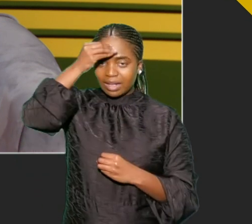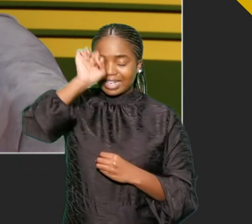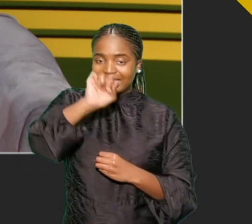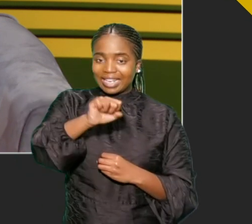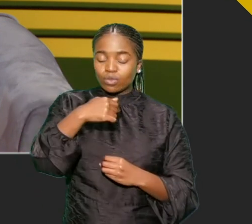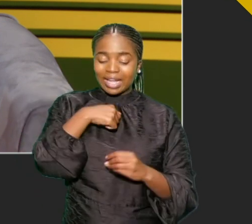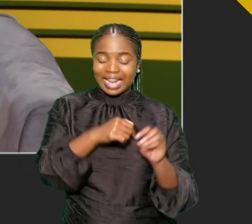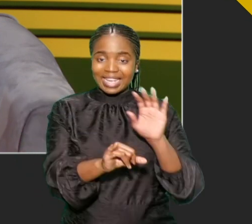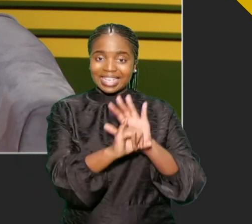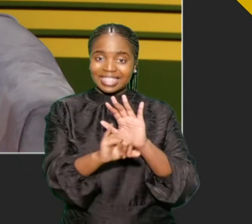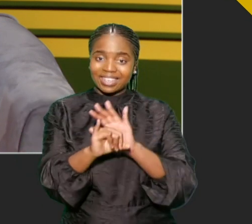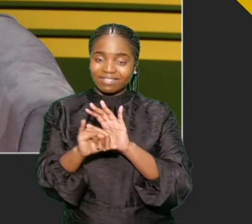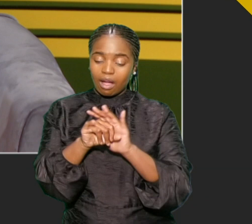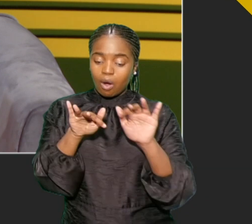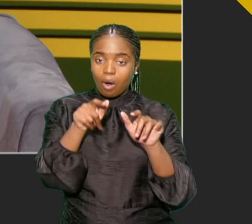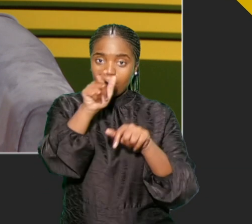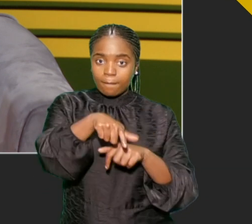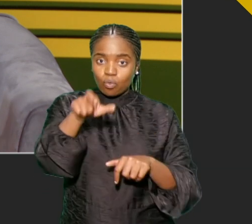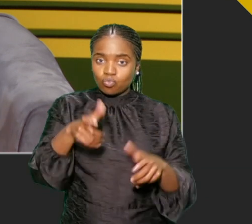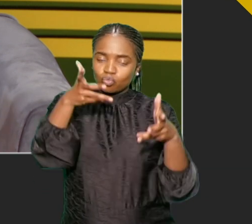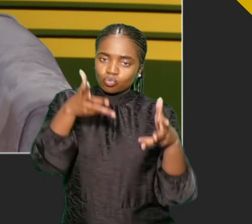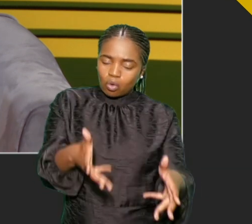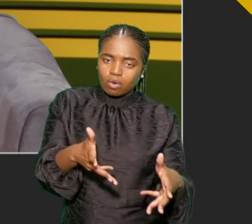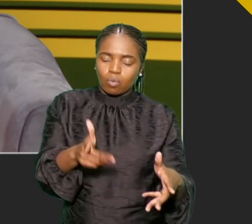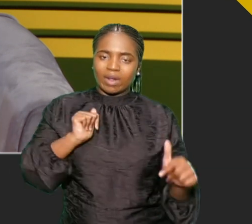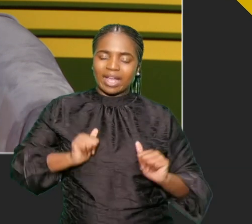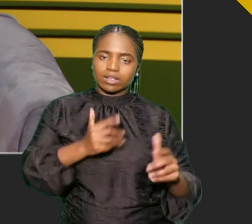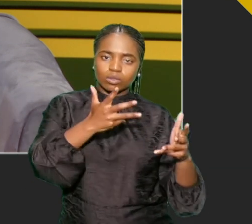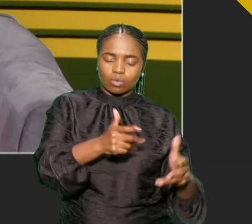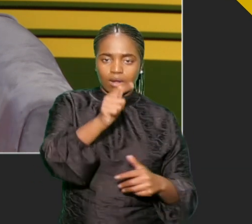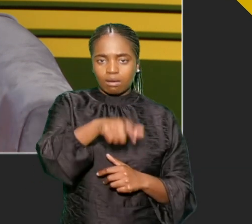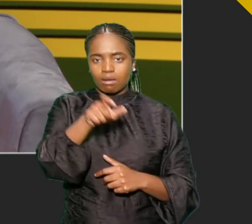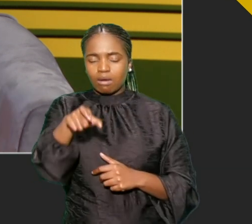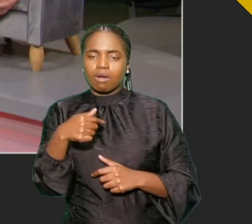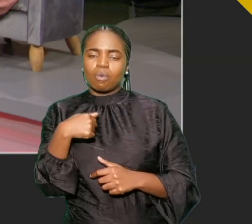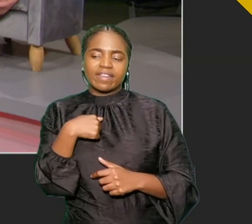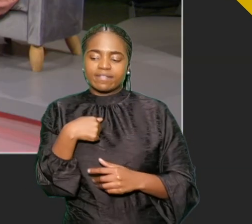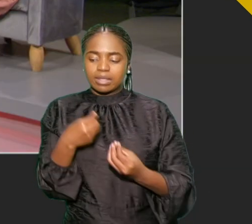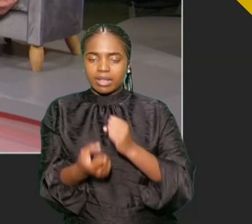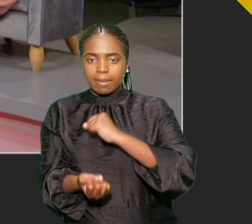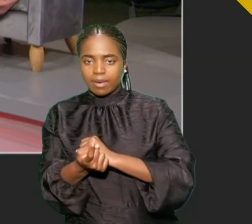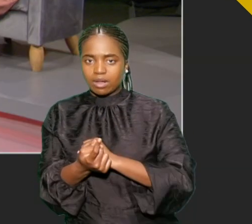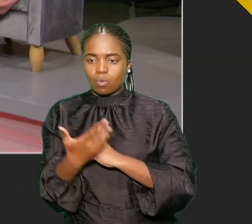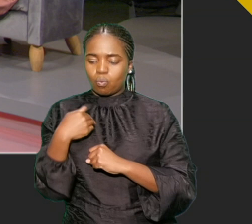to identify gore motho o mosona o tla react sona, motho o mosona o tla react so?